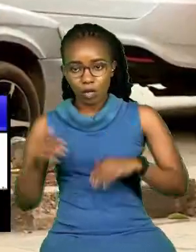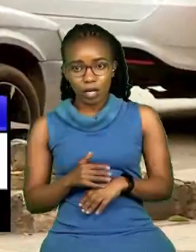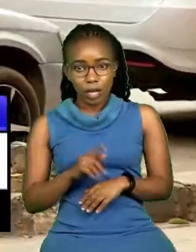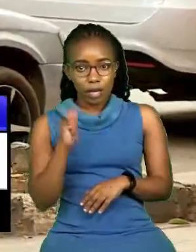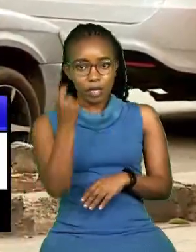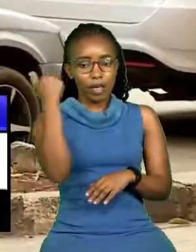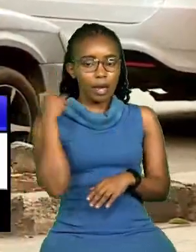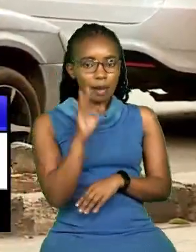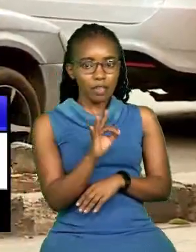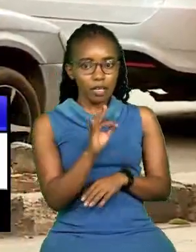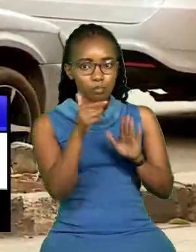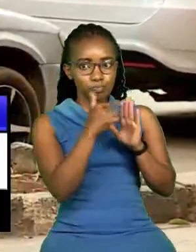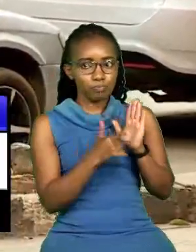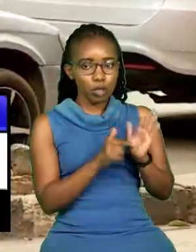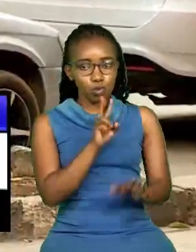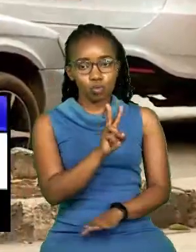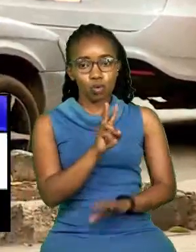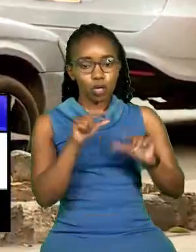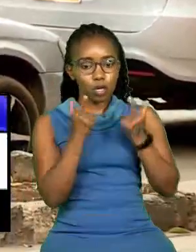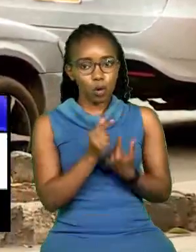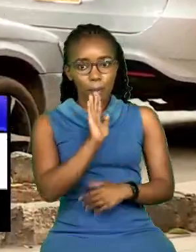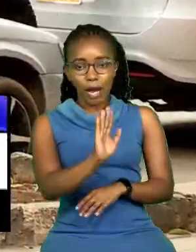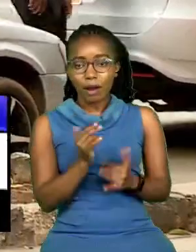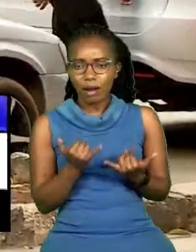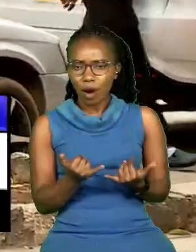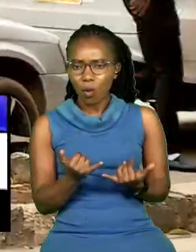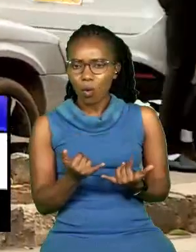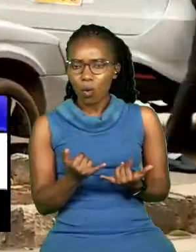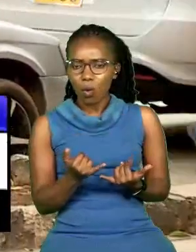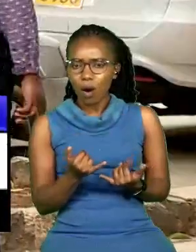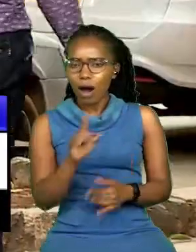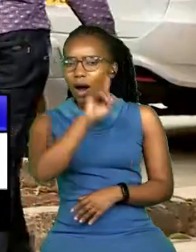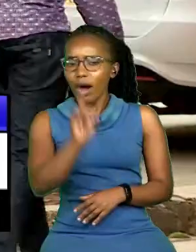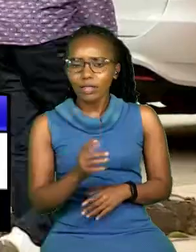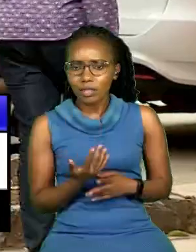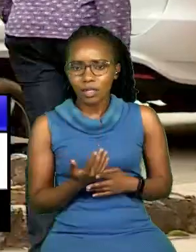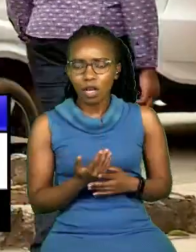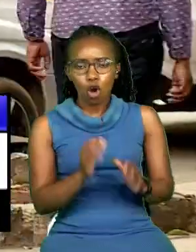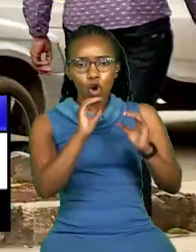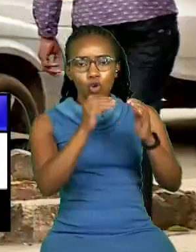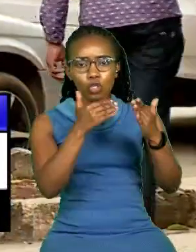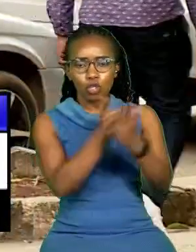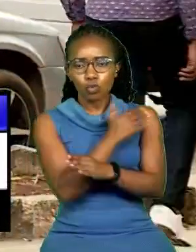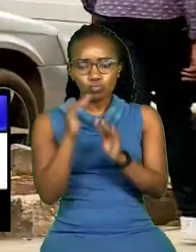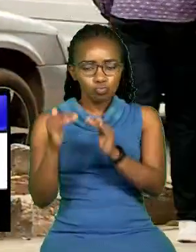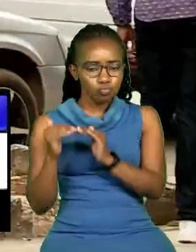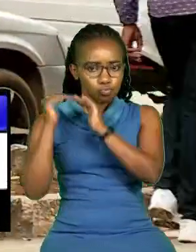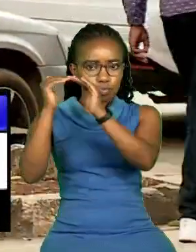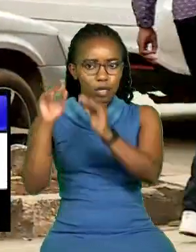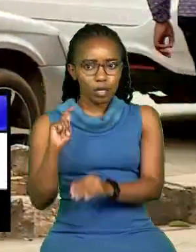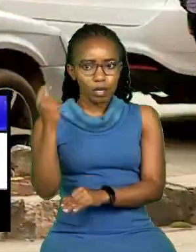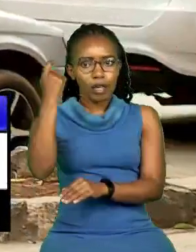position with 2 points in their group. The big question remains, will Engin Firat take Kenya to